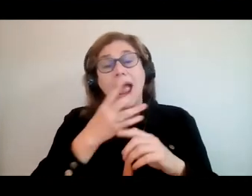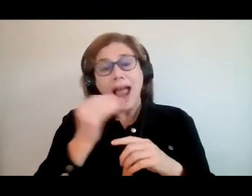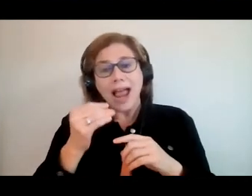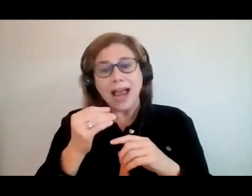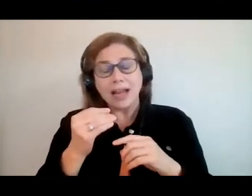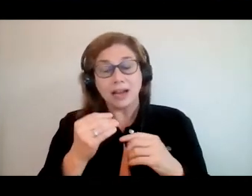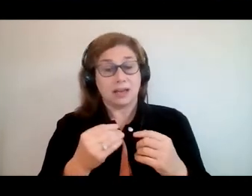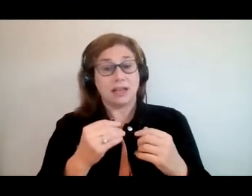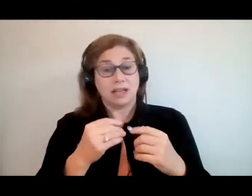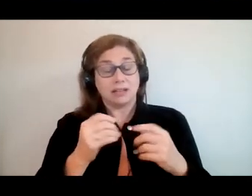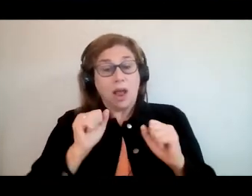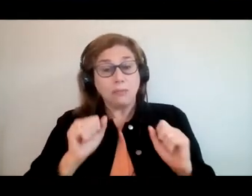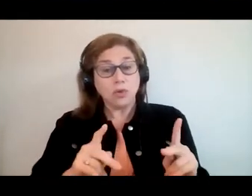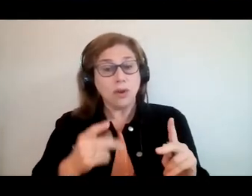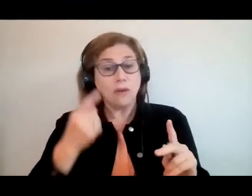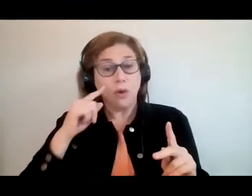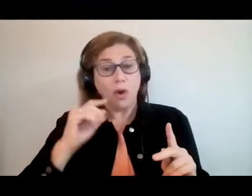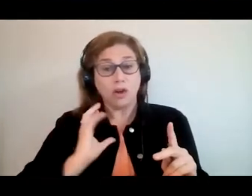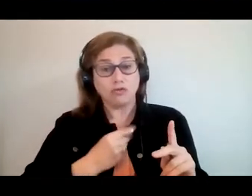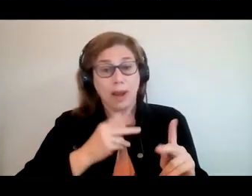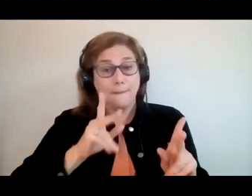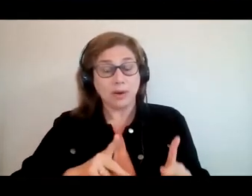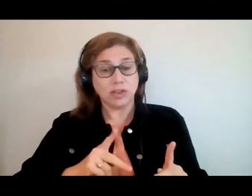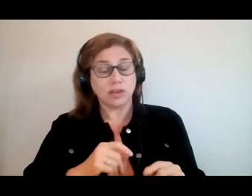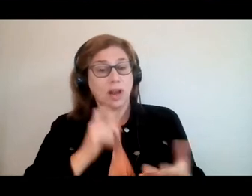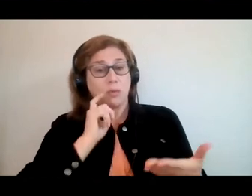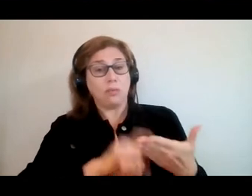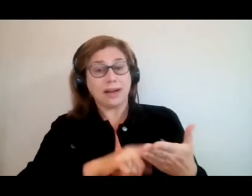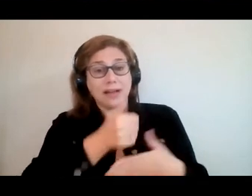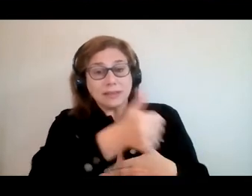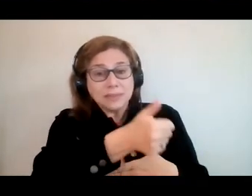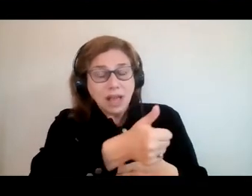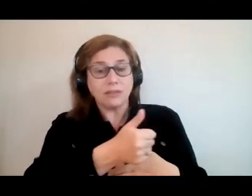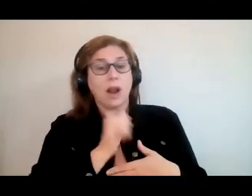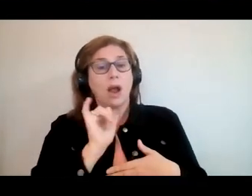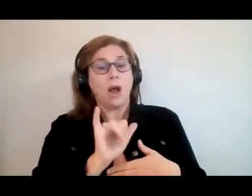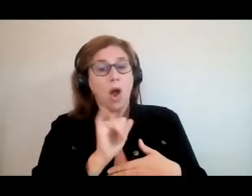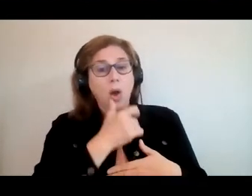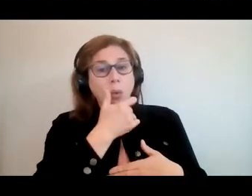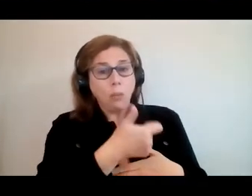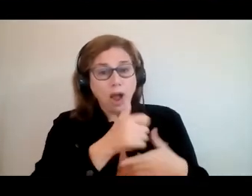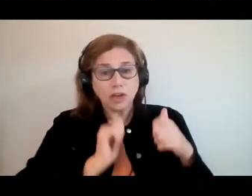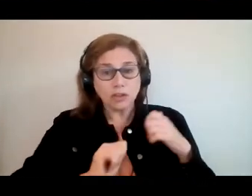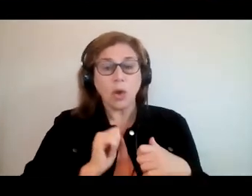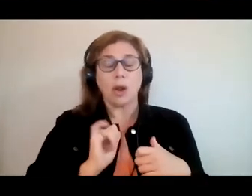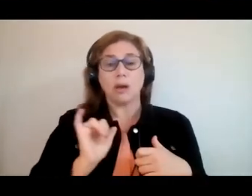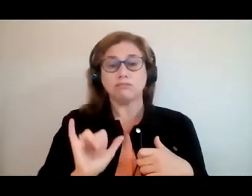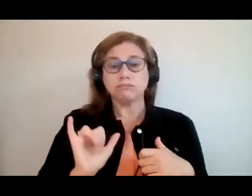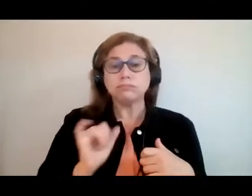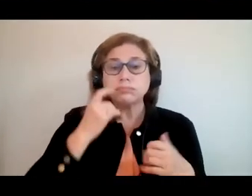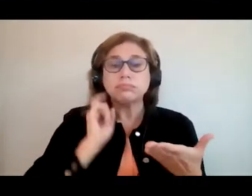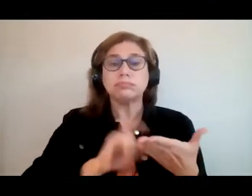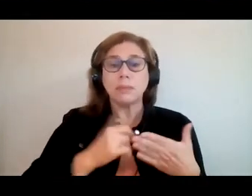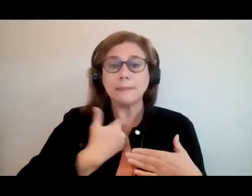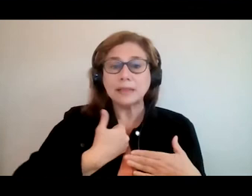recognized someone who might be a little bit like themselves, right? And so there are many trans people of my generation and those older who say, but